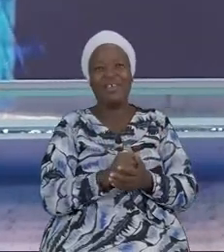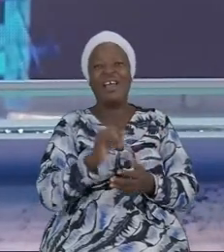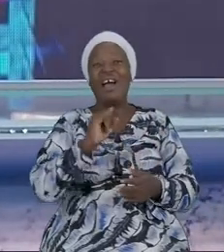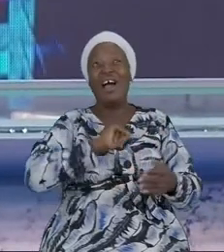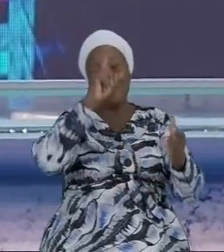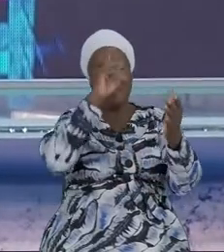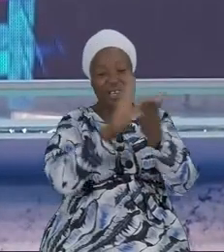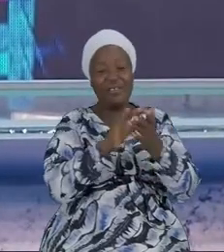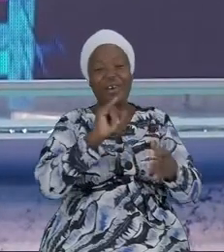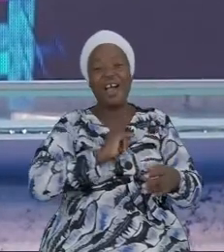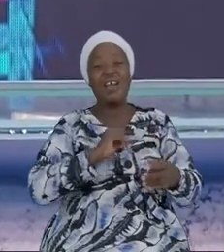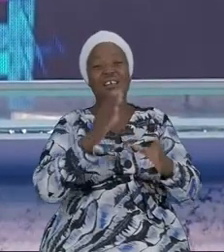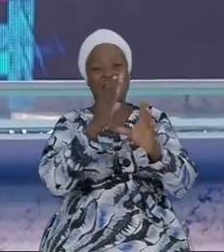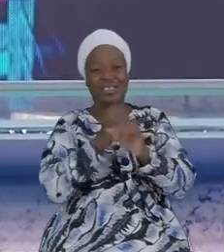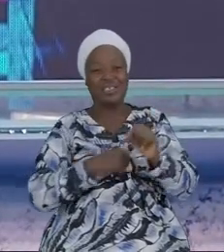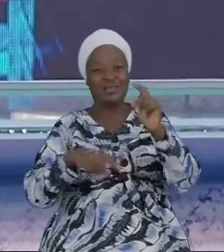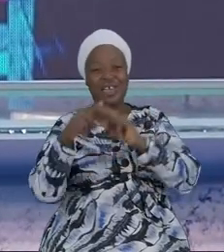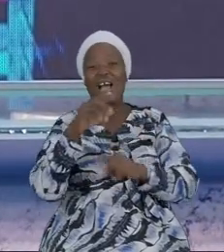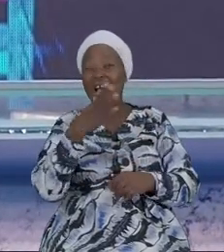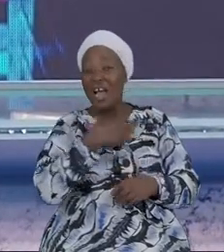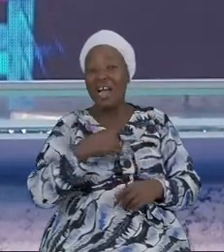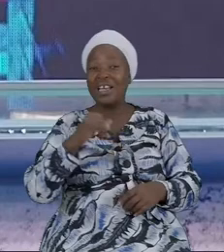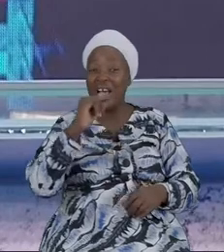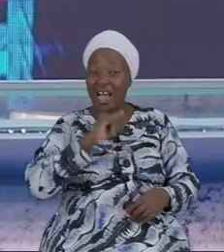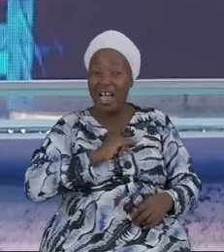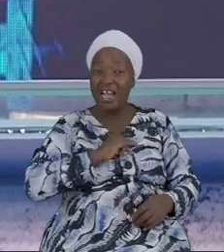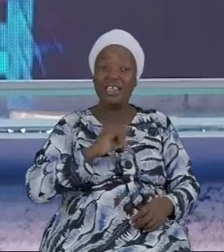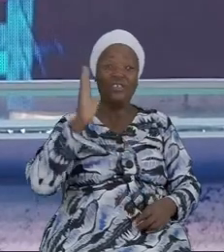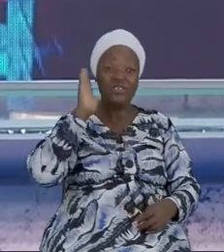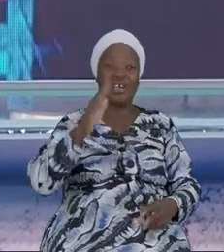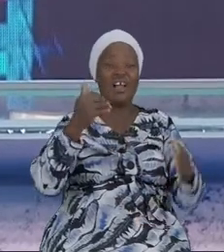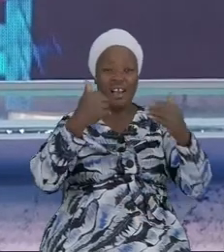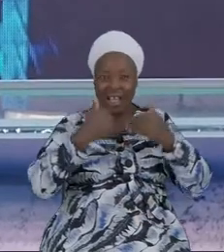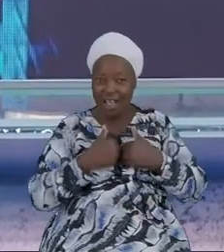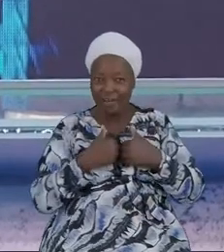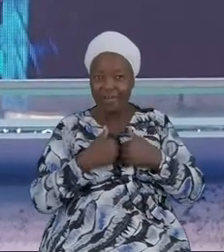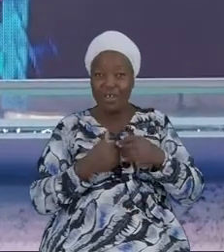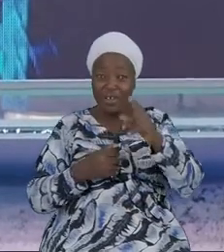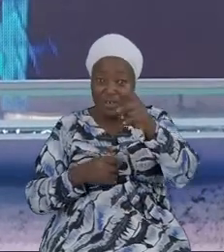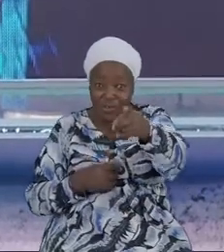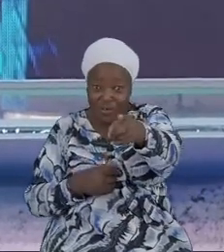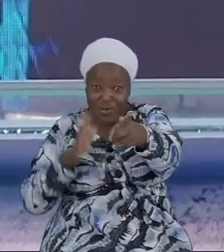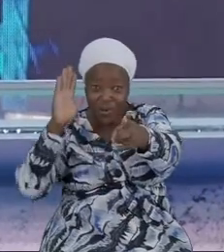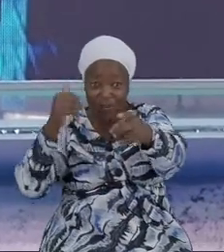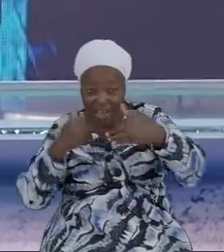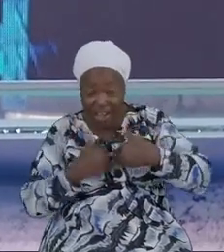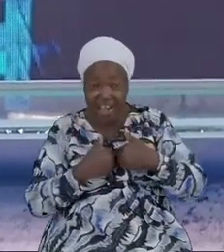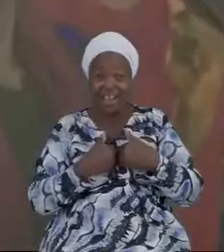I believe I receive, and I shall have. You will